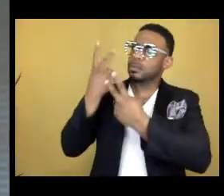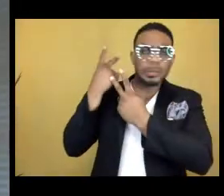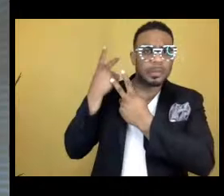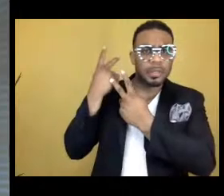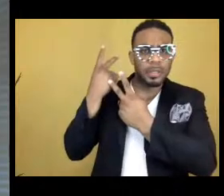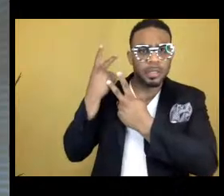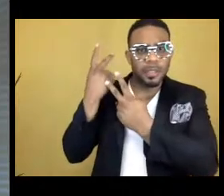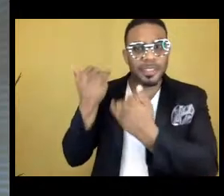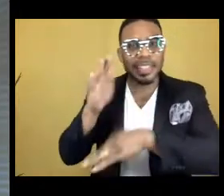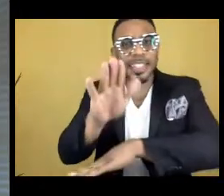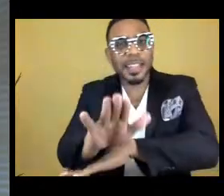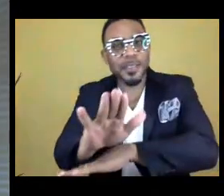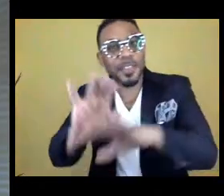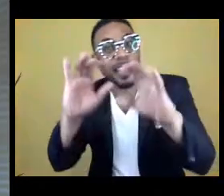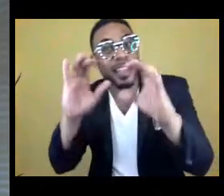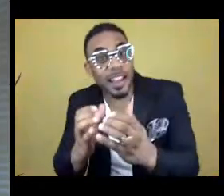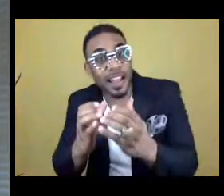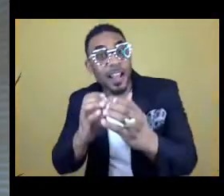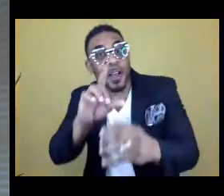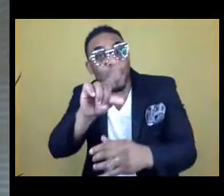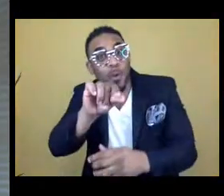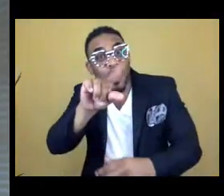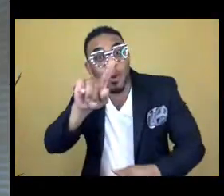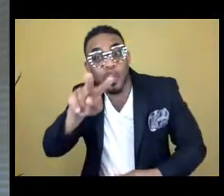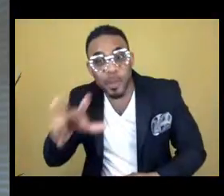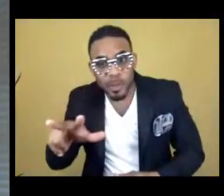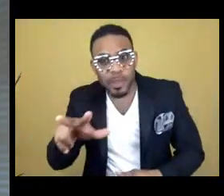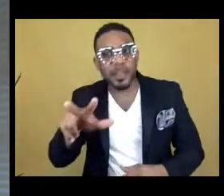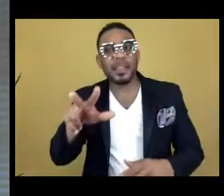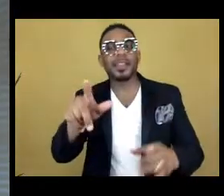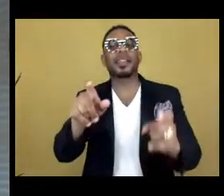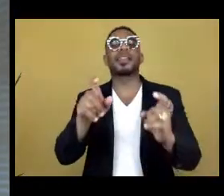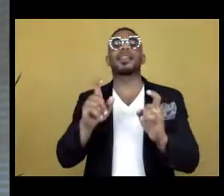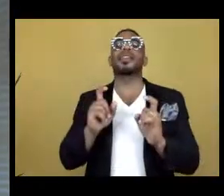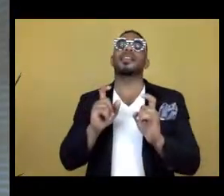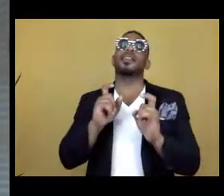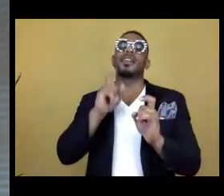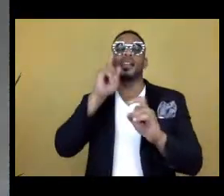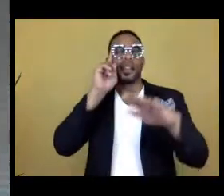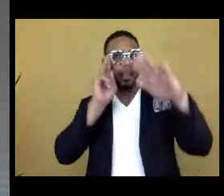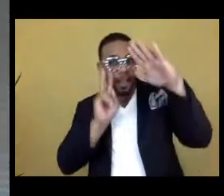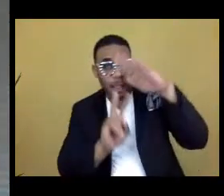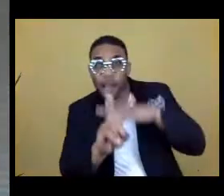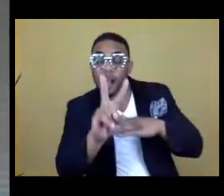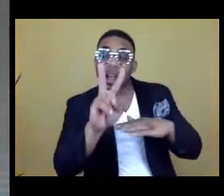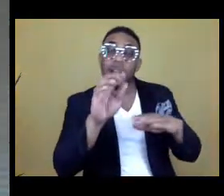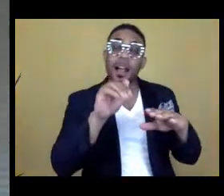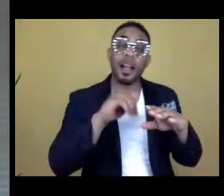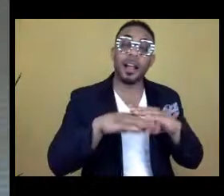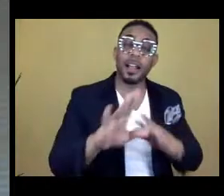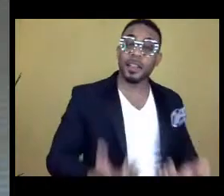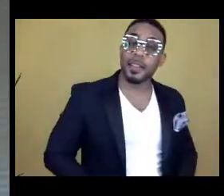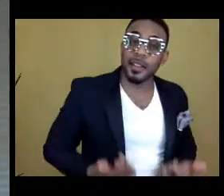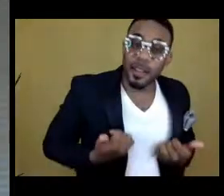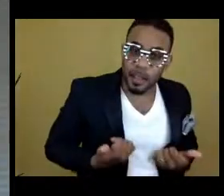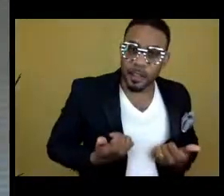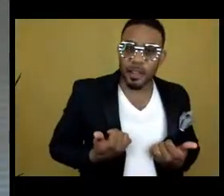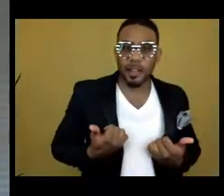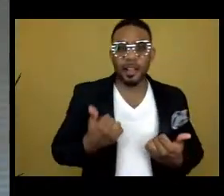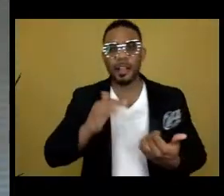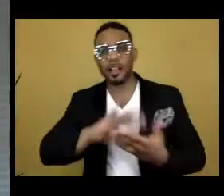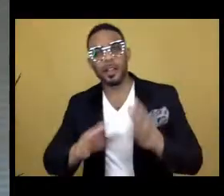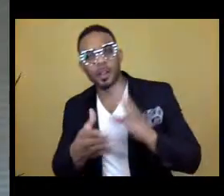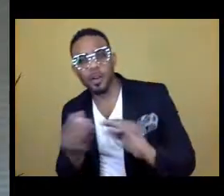This evening, the class of 2023 gives us a glimpse into their lives, their stories,